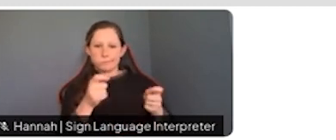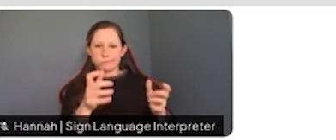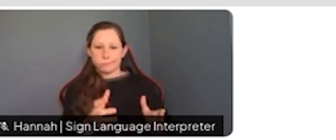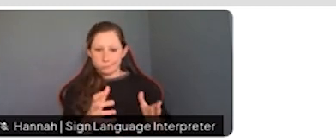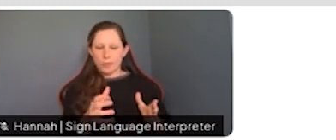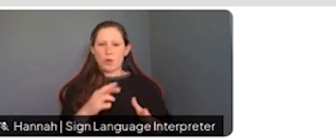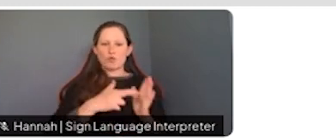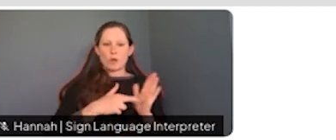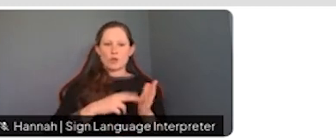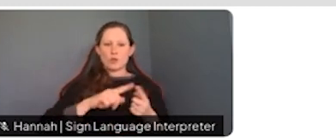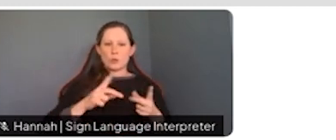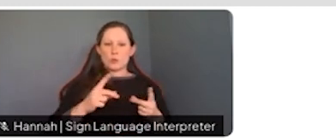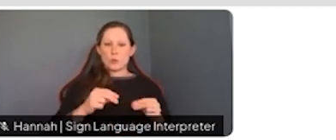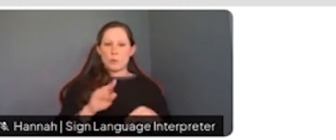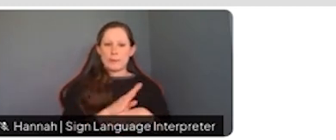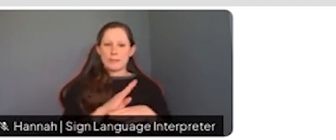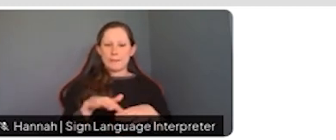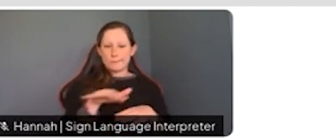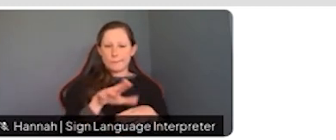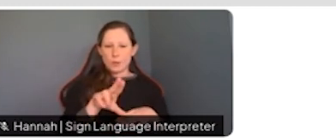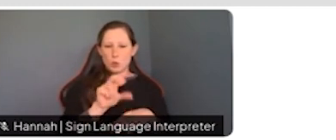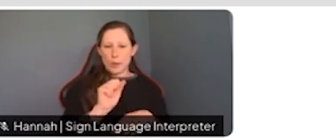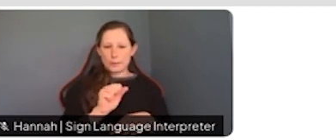the US.